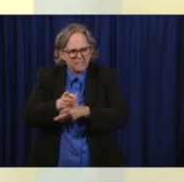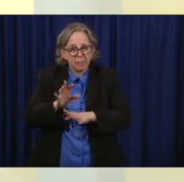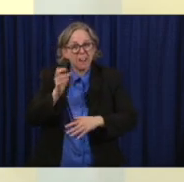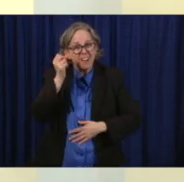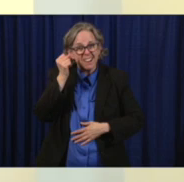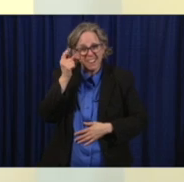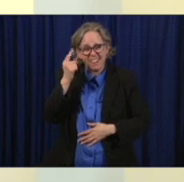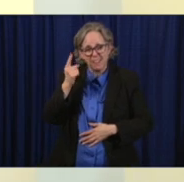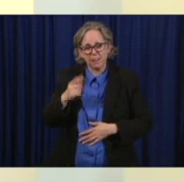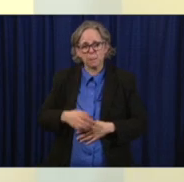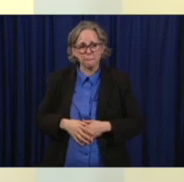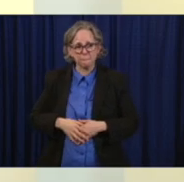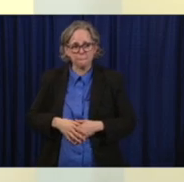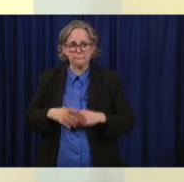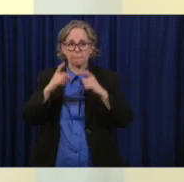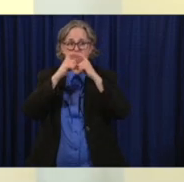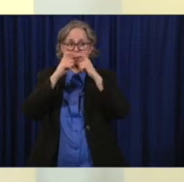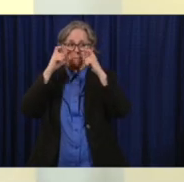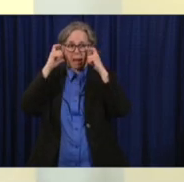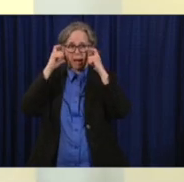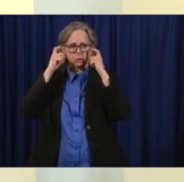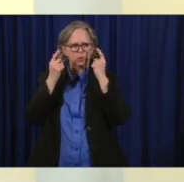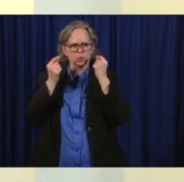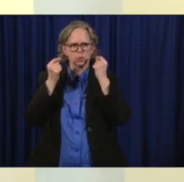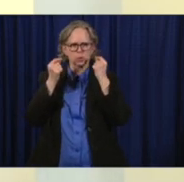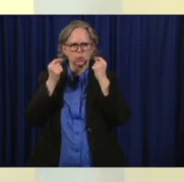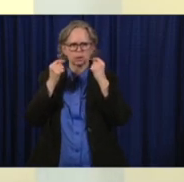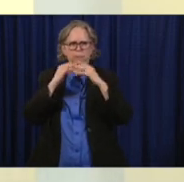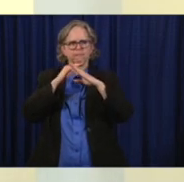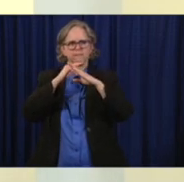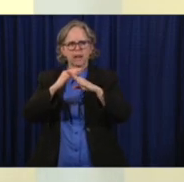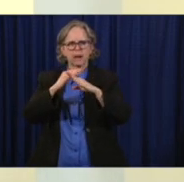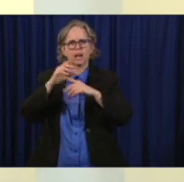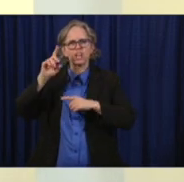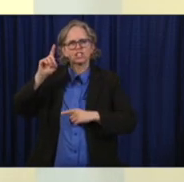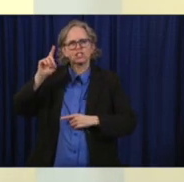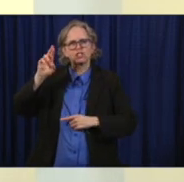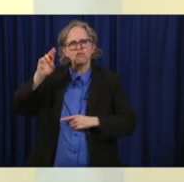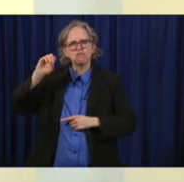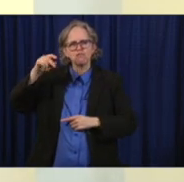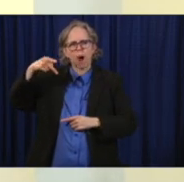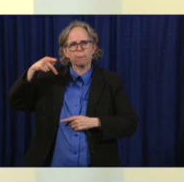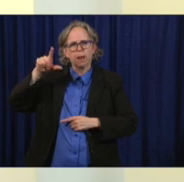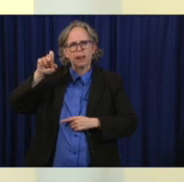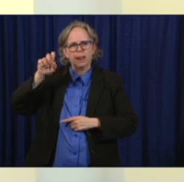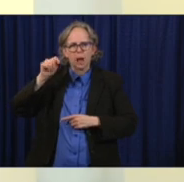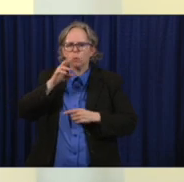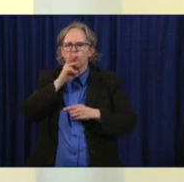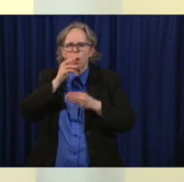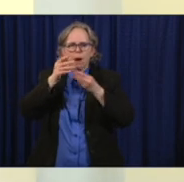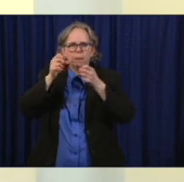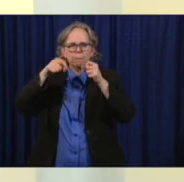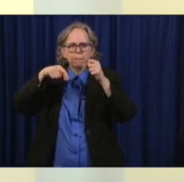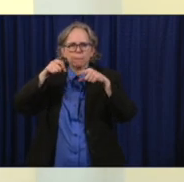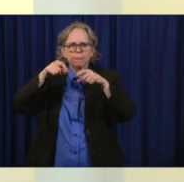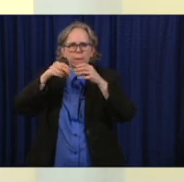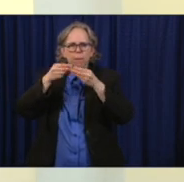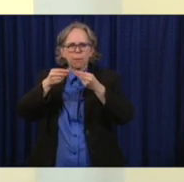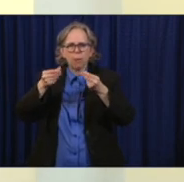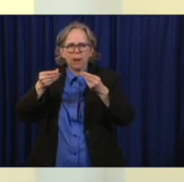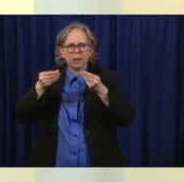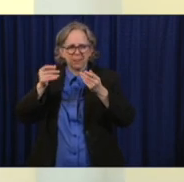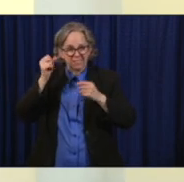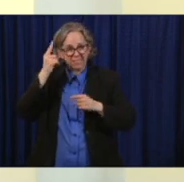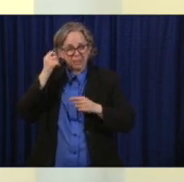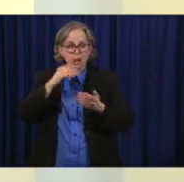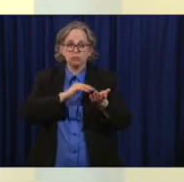keep droplets from getting out into the air. Now, I would suggest, you know, doctors and nurses wear these